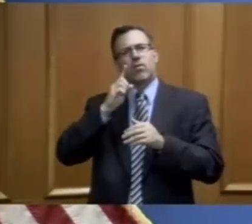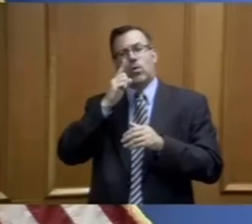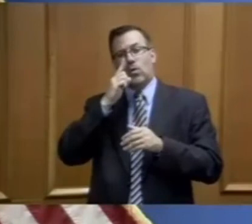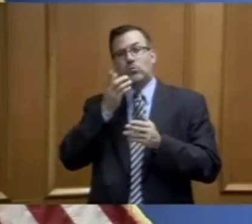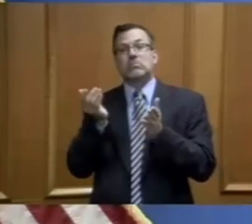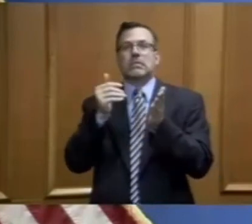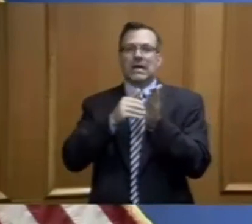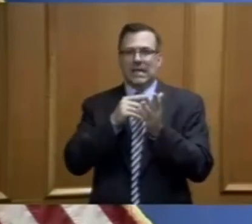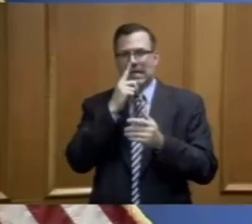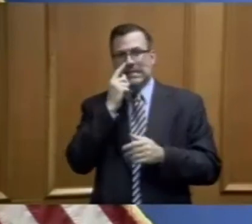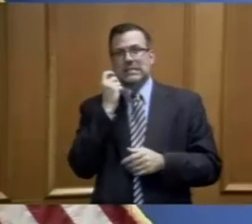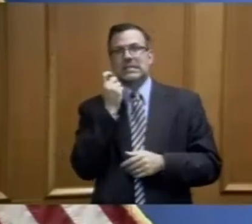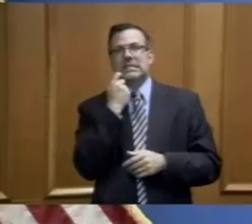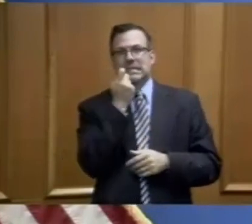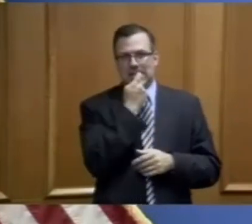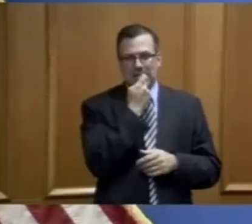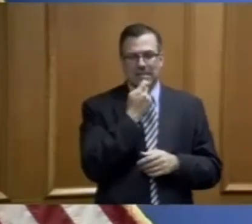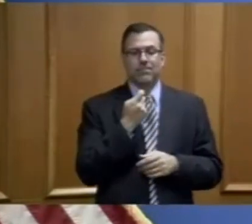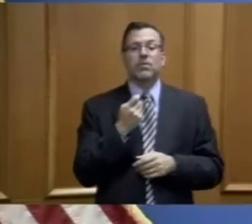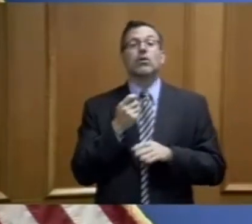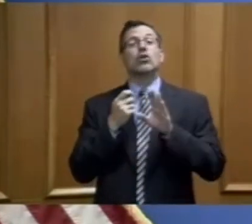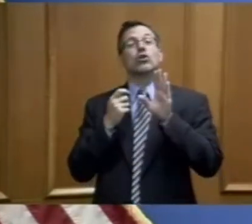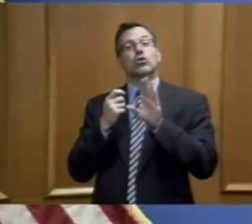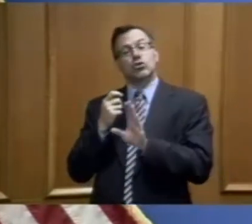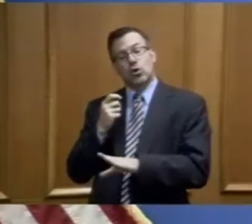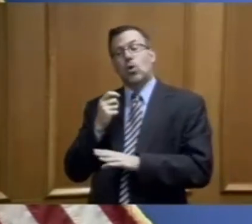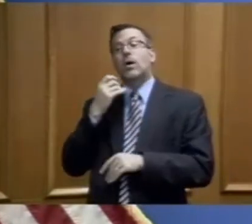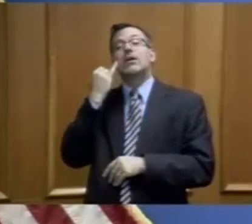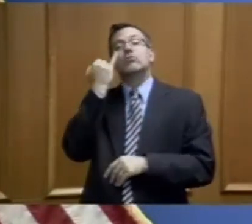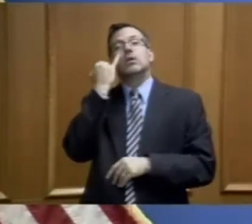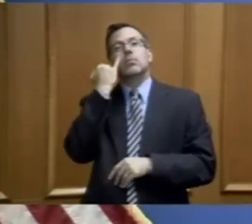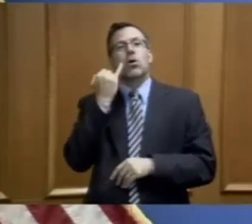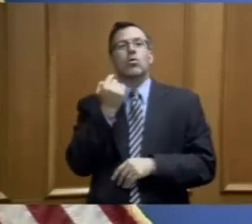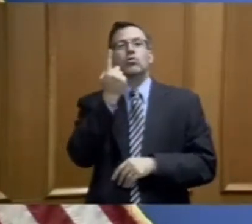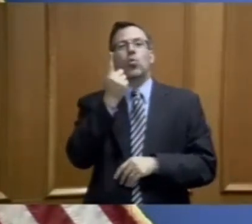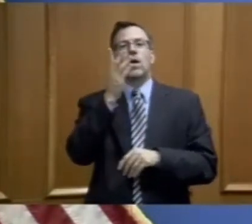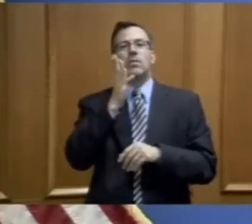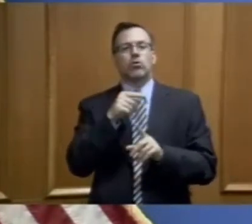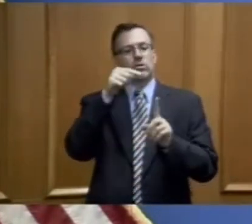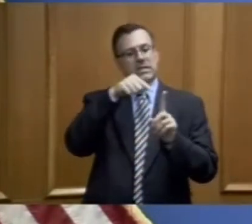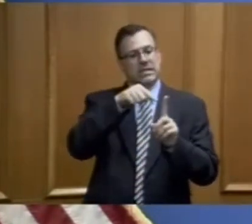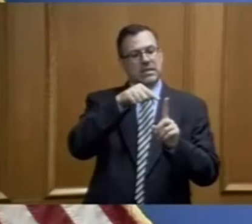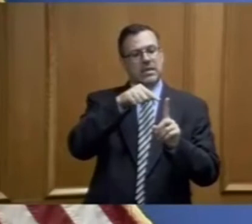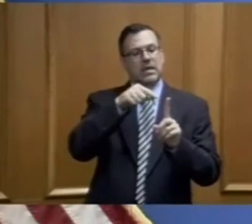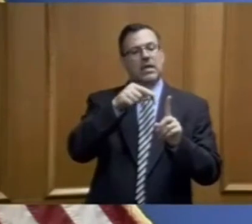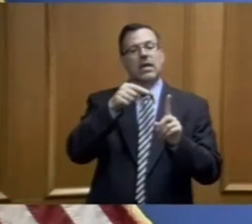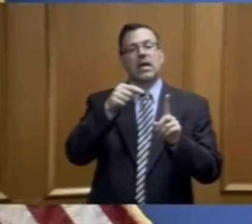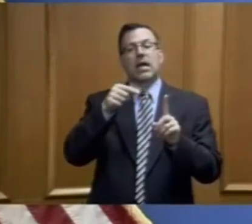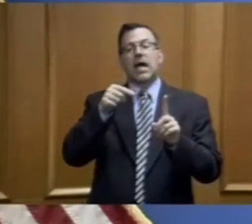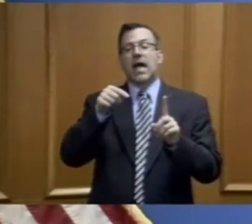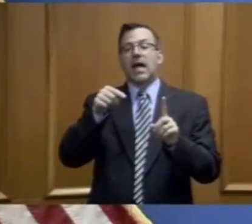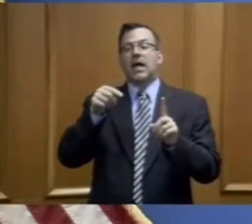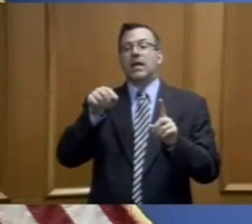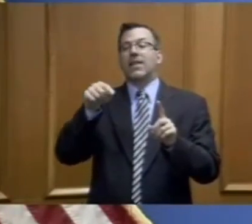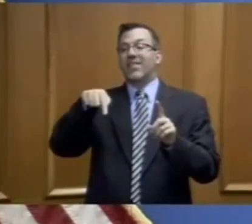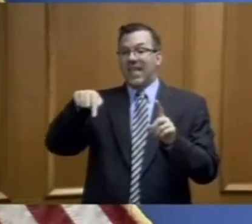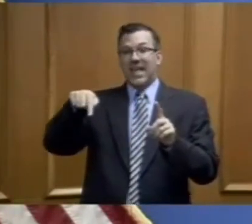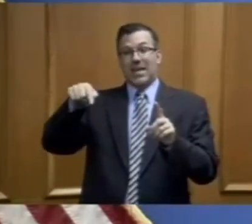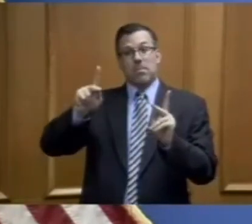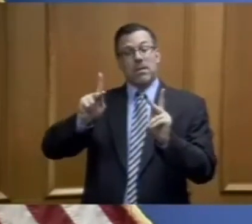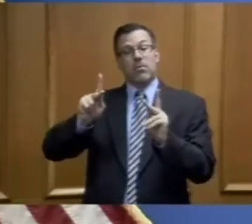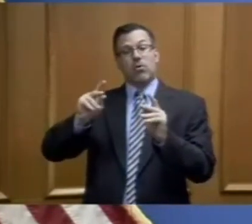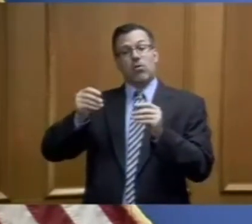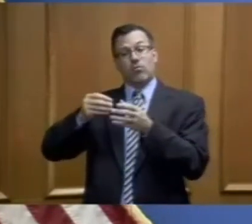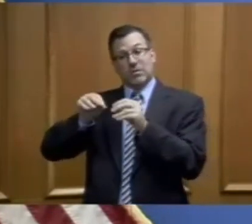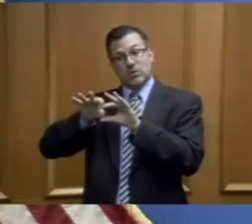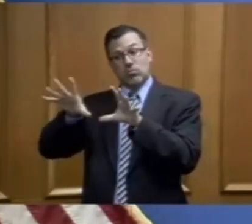is when we identify unrelated cases. So if there's one case and a cluster that may not precipitate it, if we can isolate